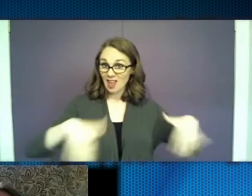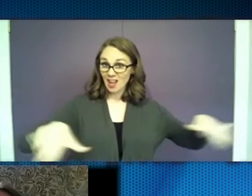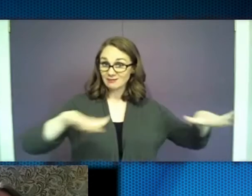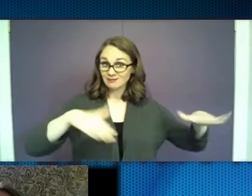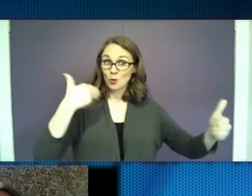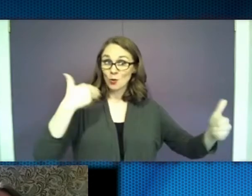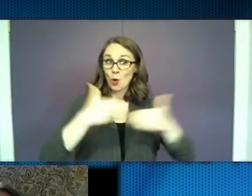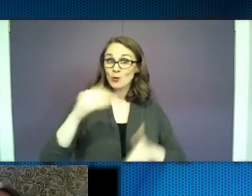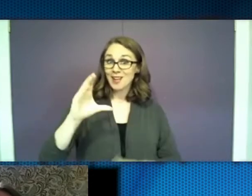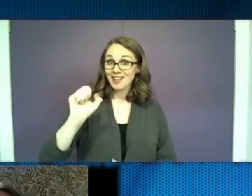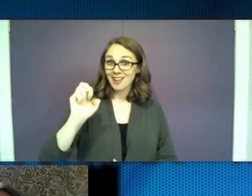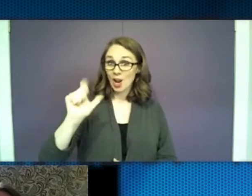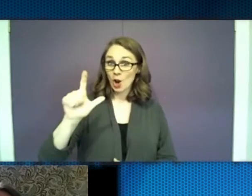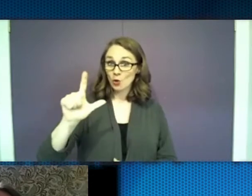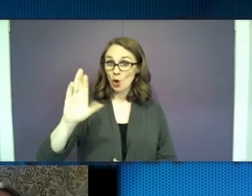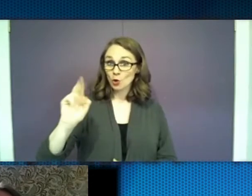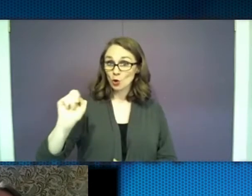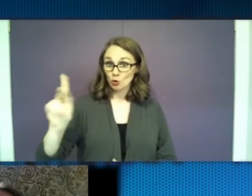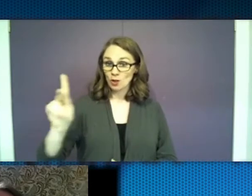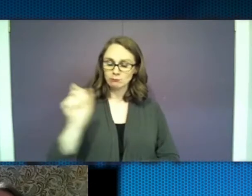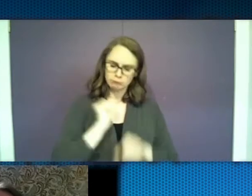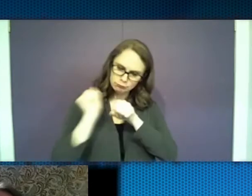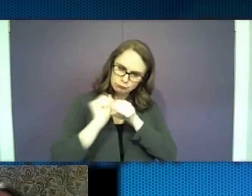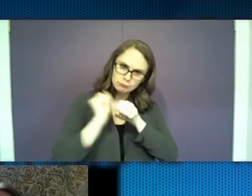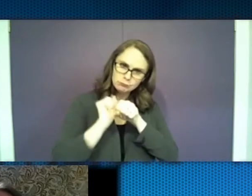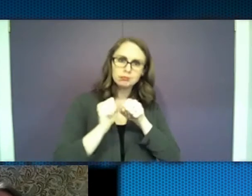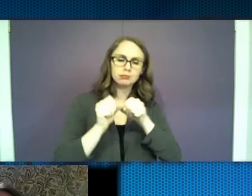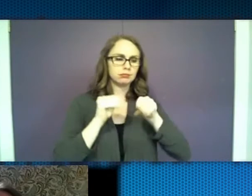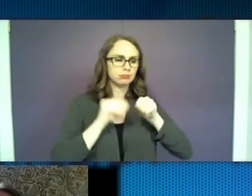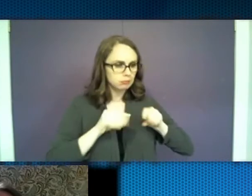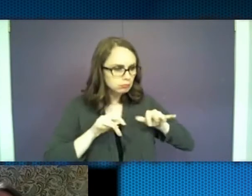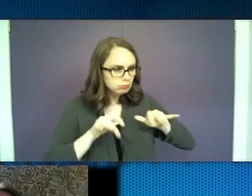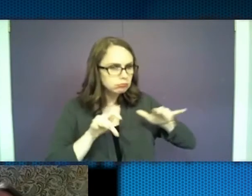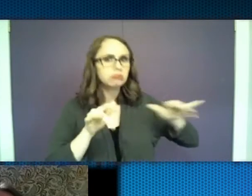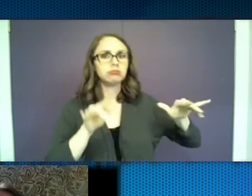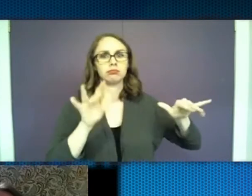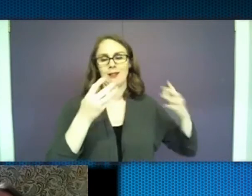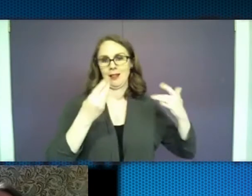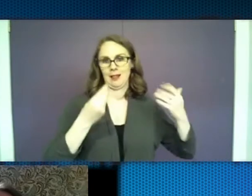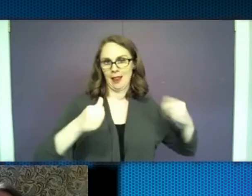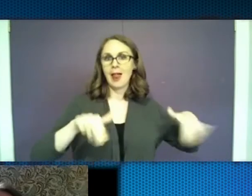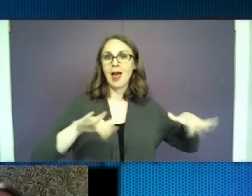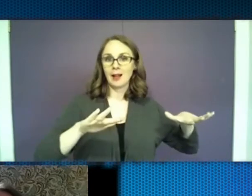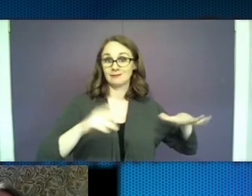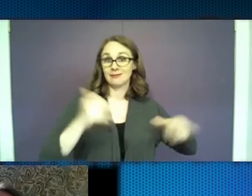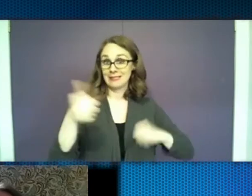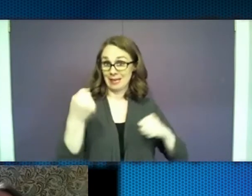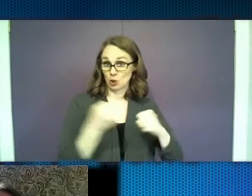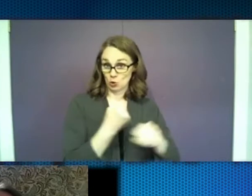Creek. They worked very hard cultivating that leased land for 10 years. Then